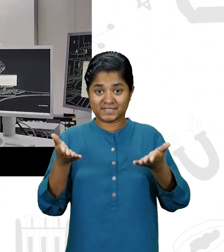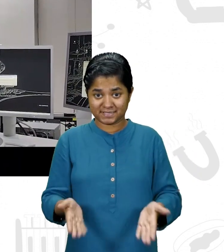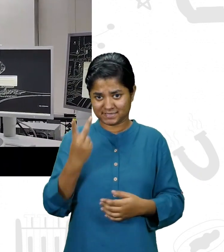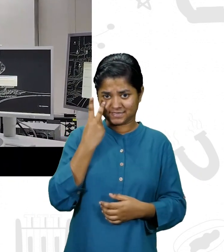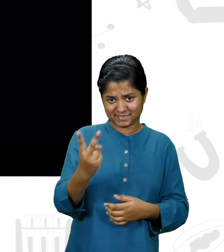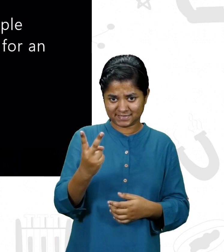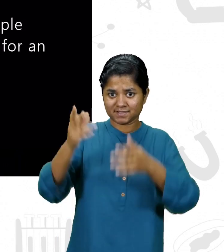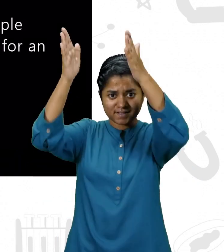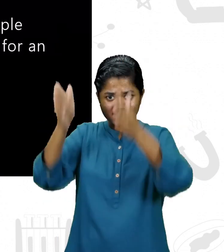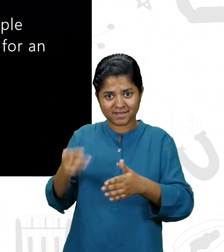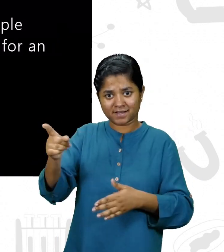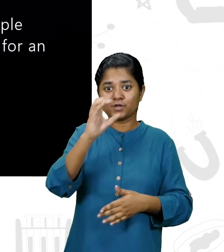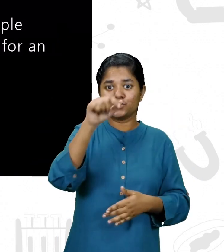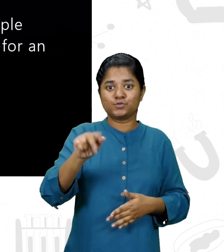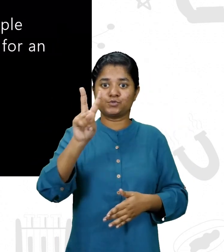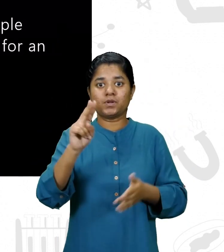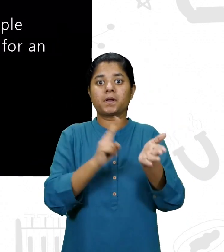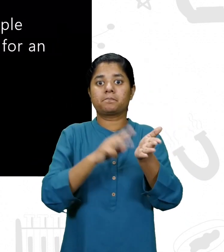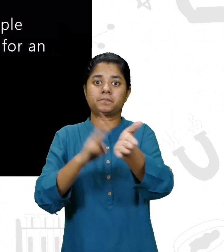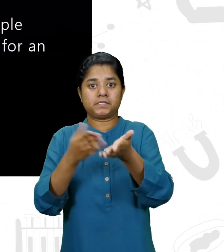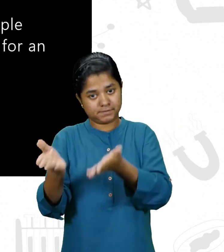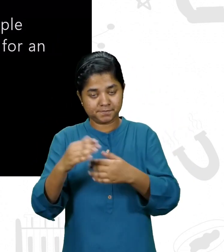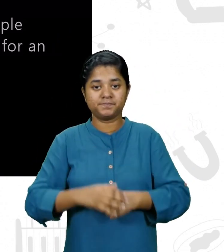0.2 nanometer.